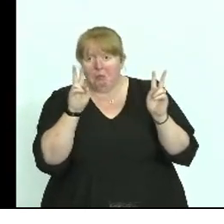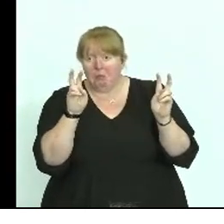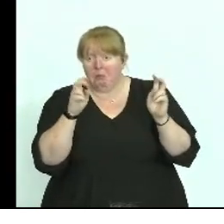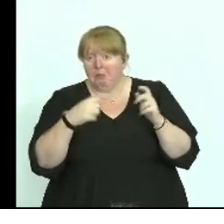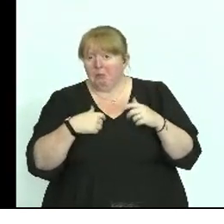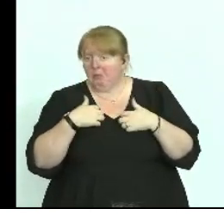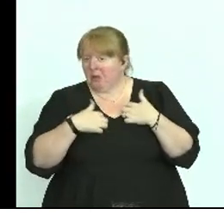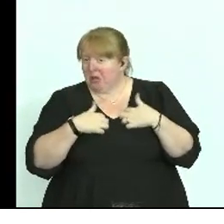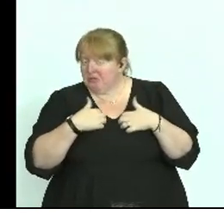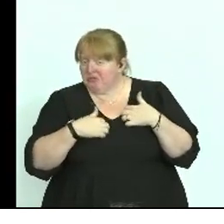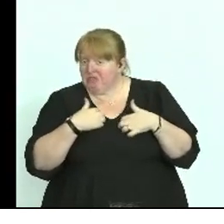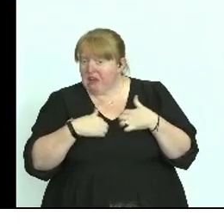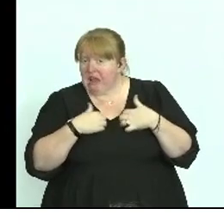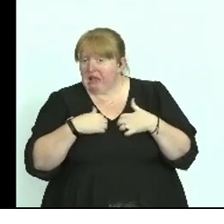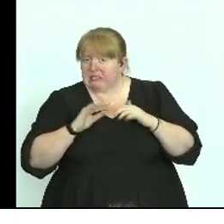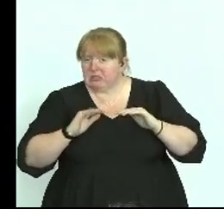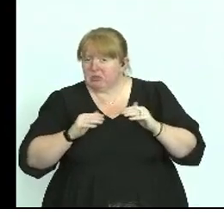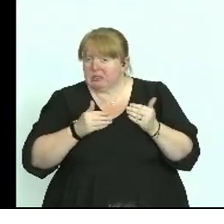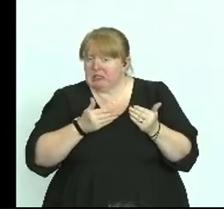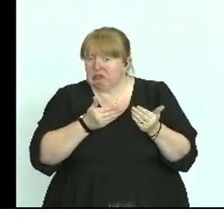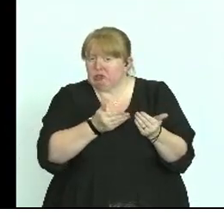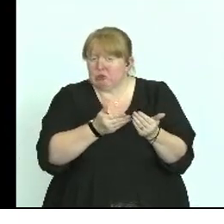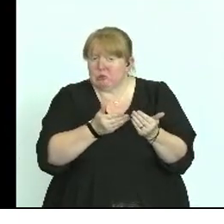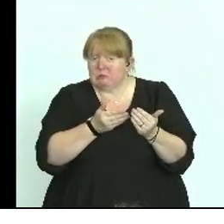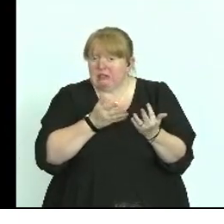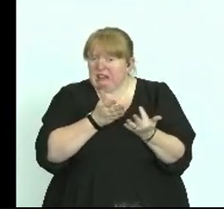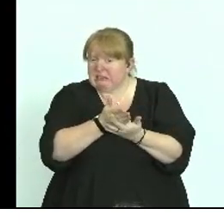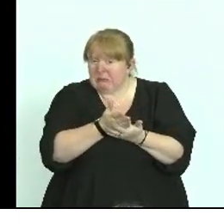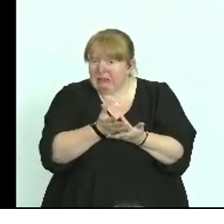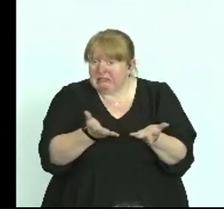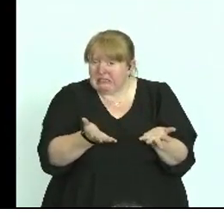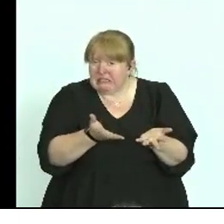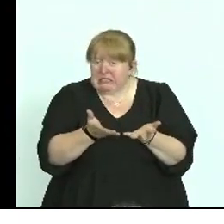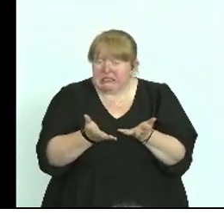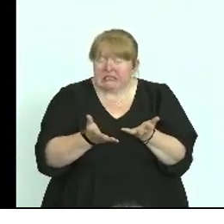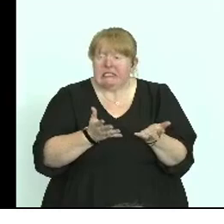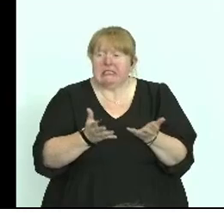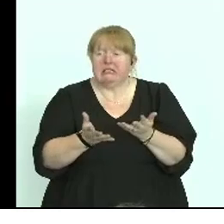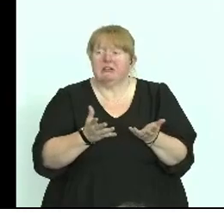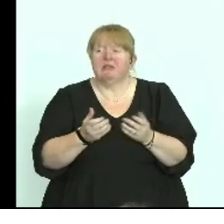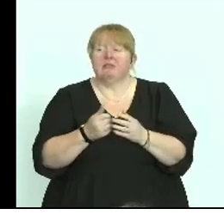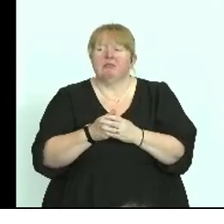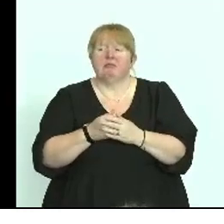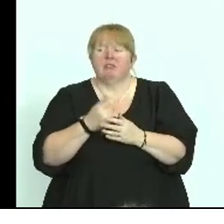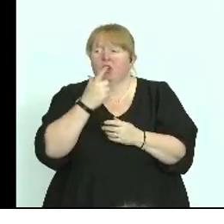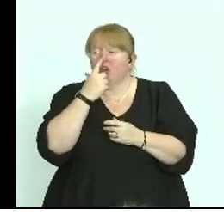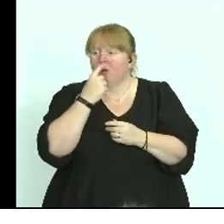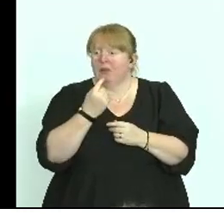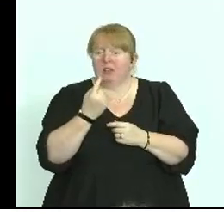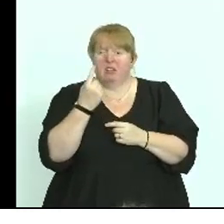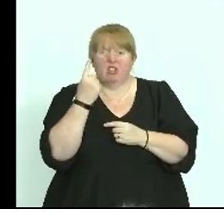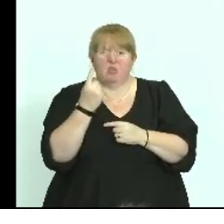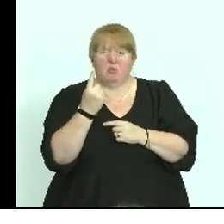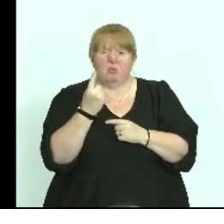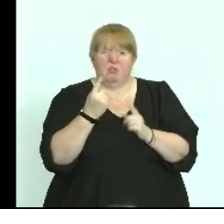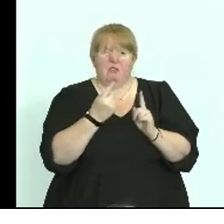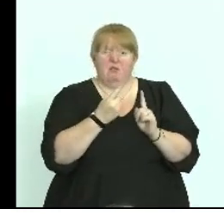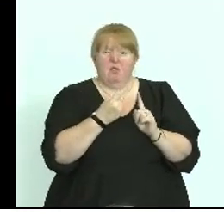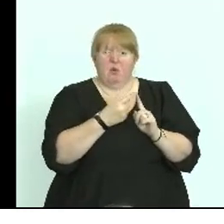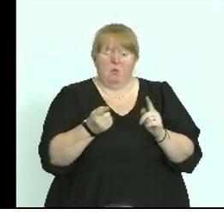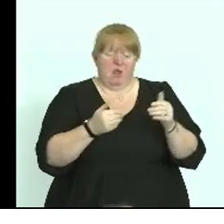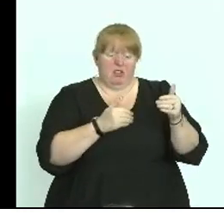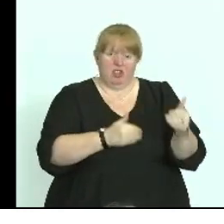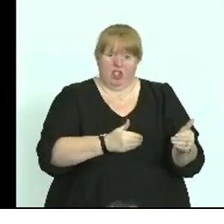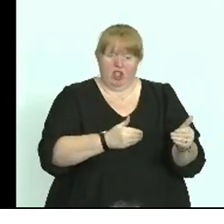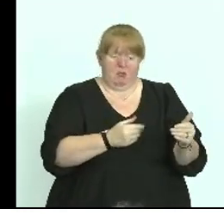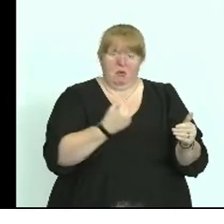start to introduce into that course. And it could be one lecture out of the entire semester